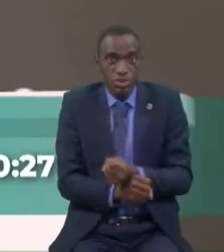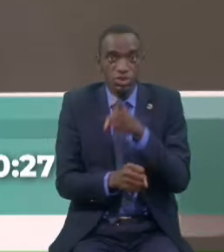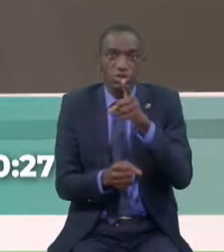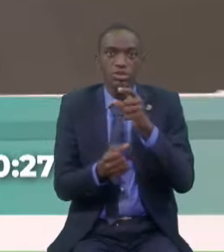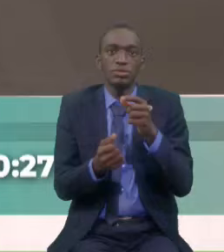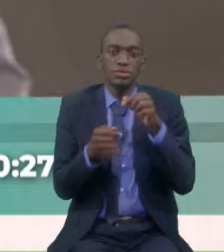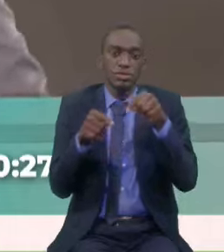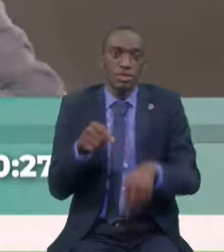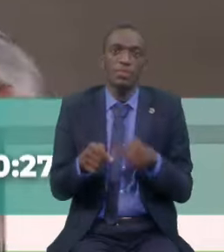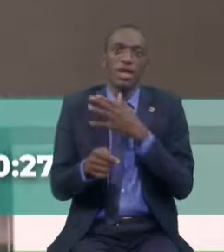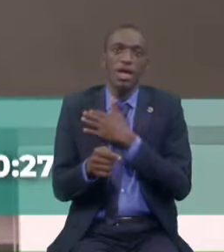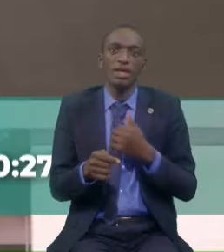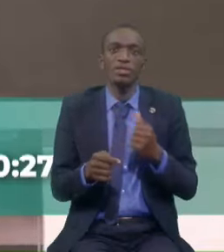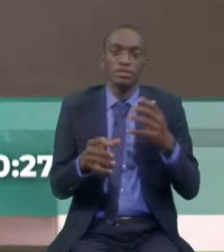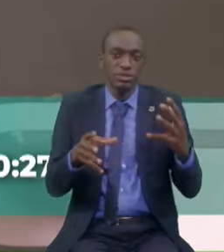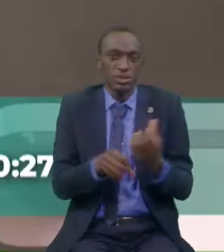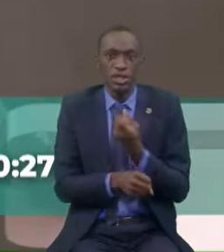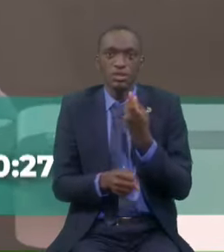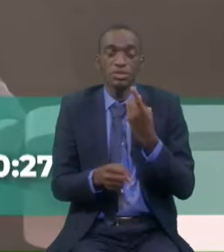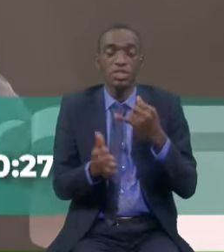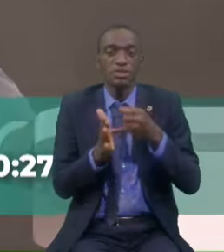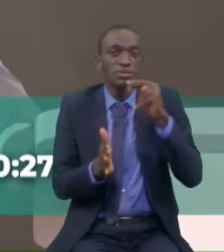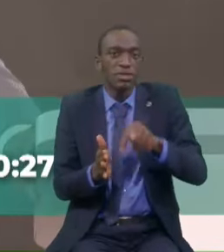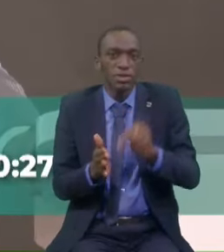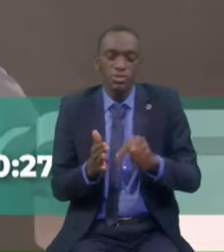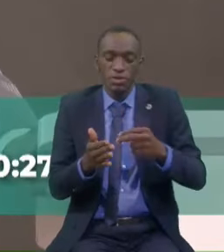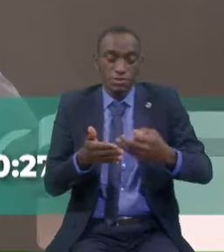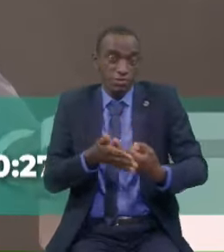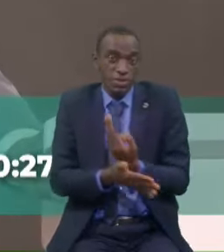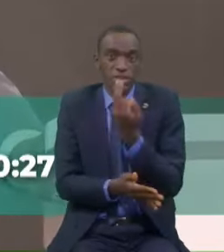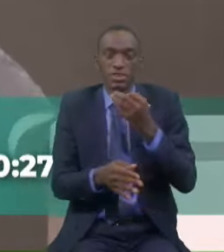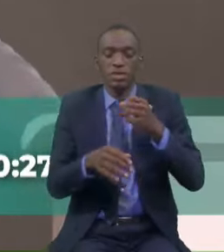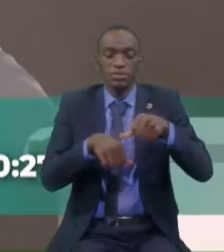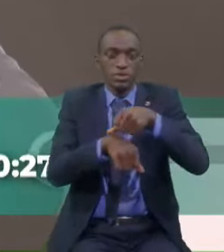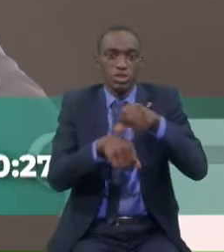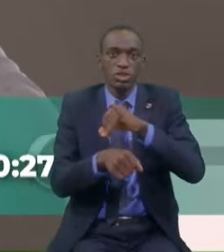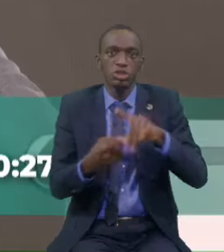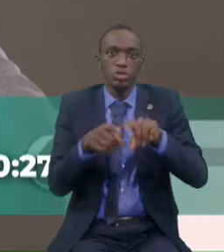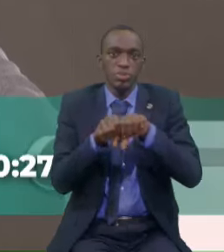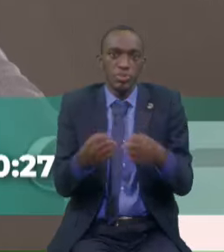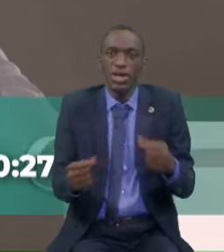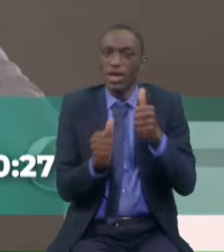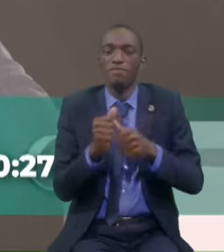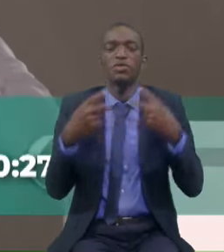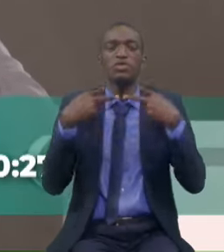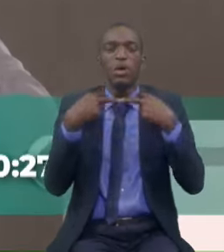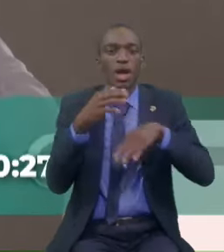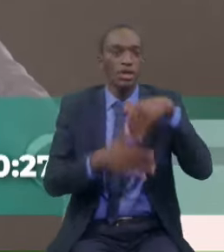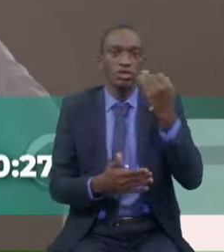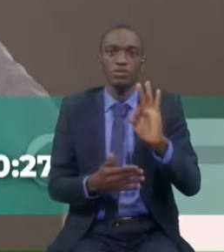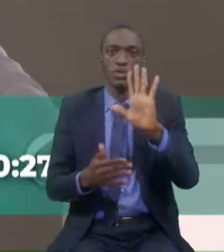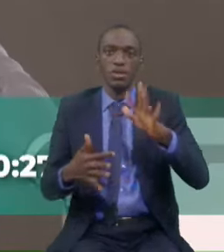is this fresh anointing. It will break every yoke out of your life. Break